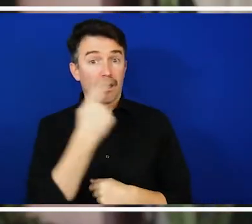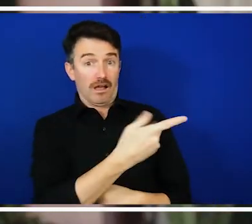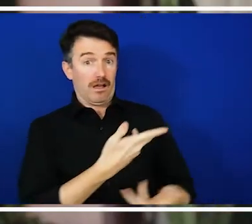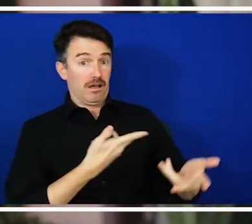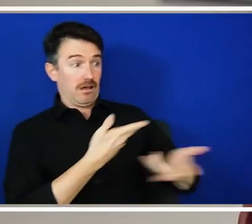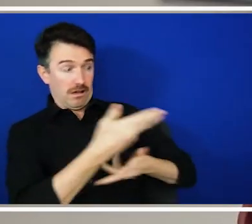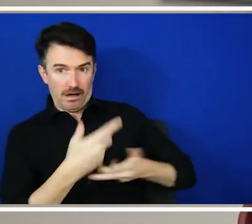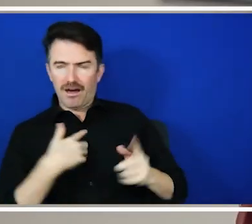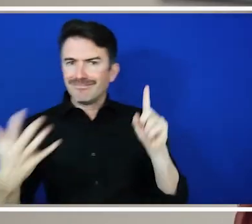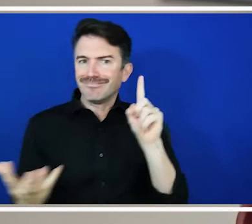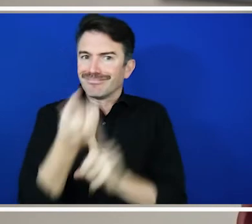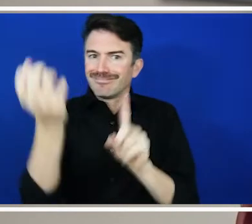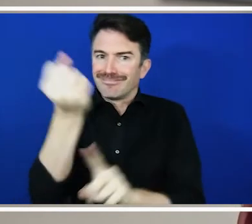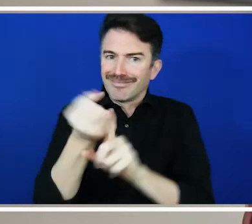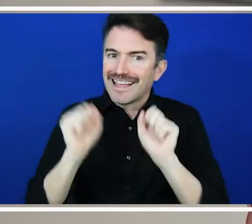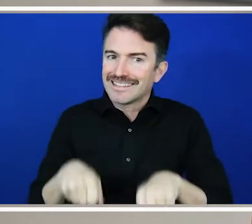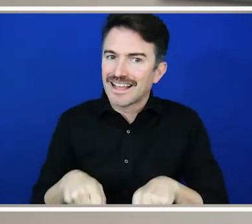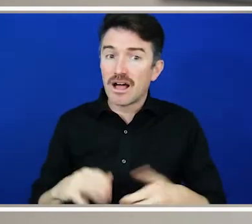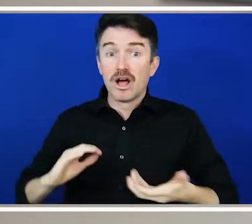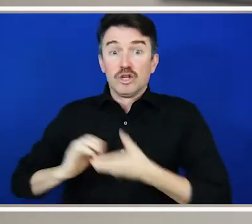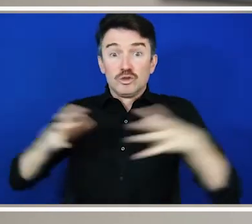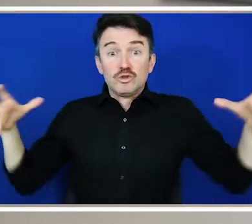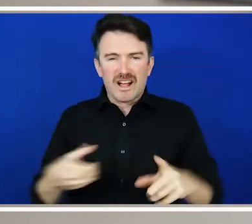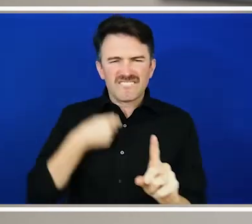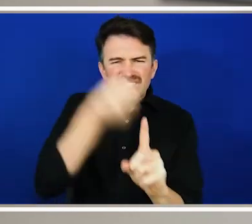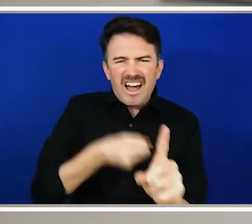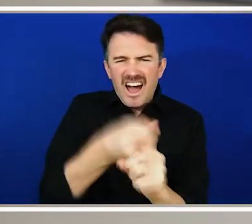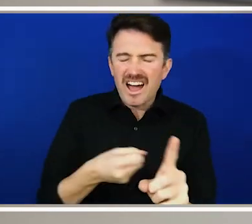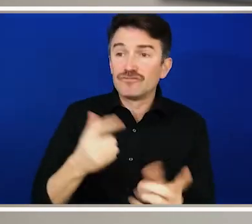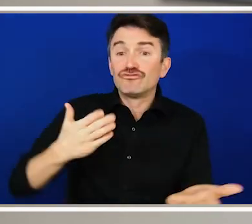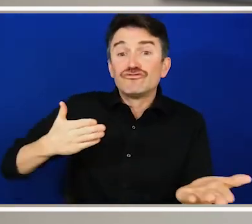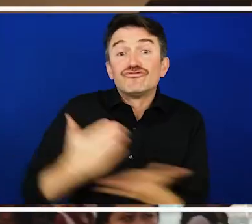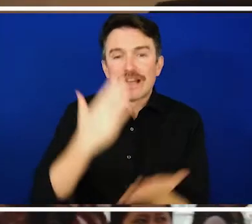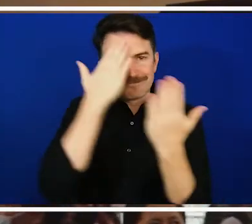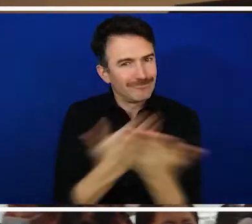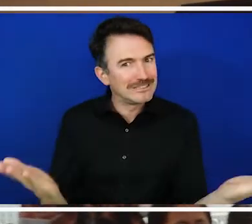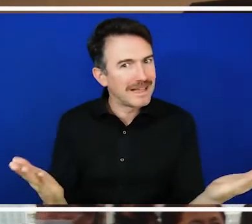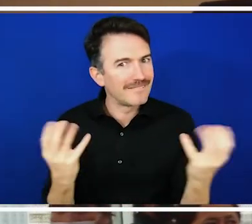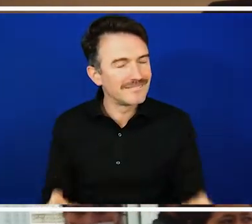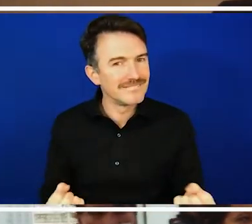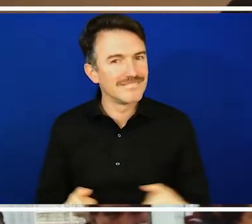can really achieve things. Together, we can fight to have our rights respected.